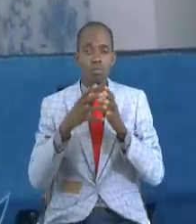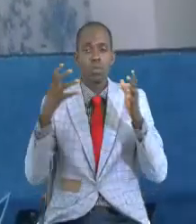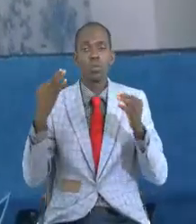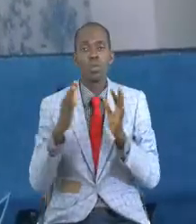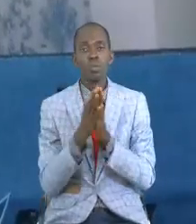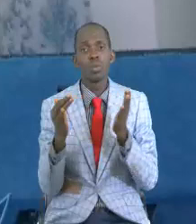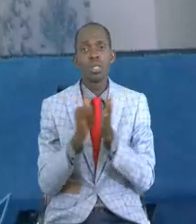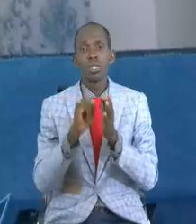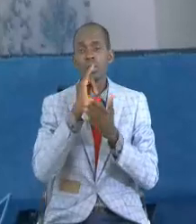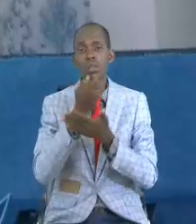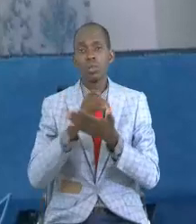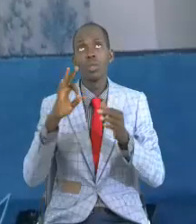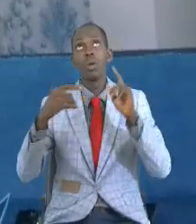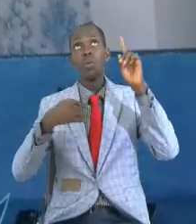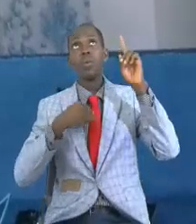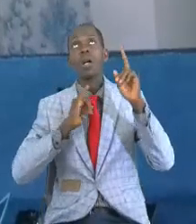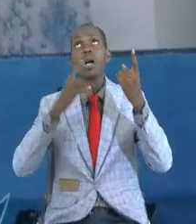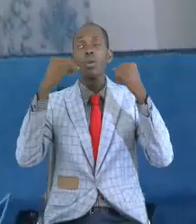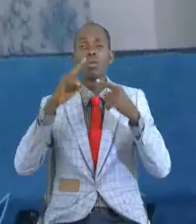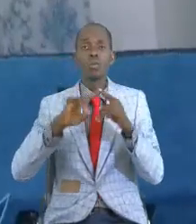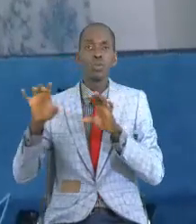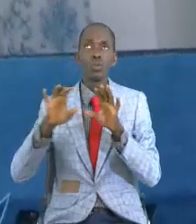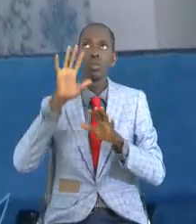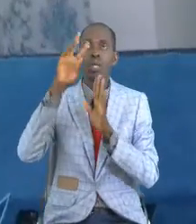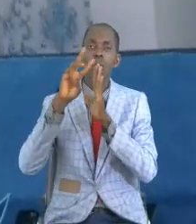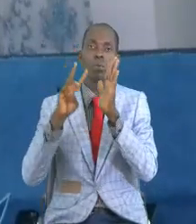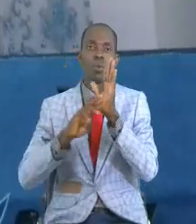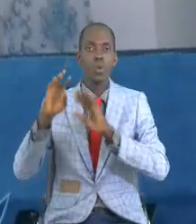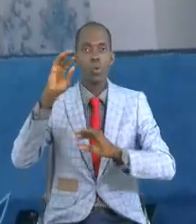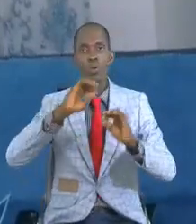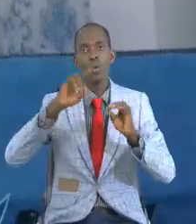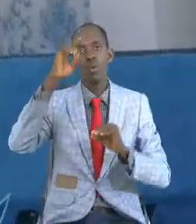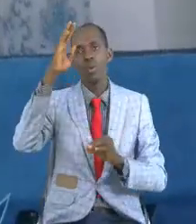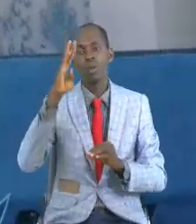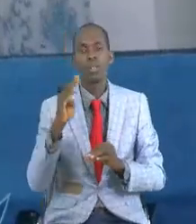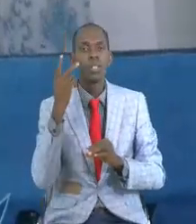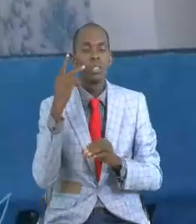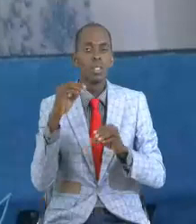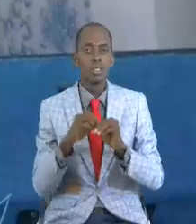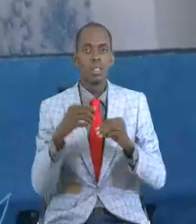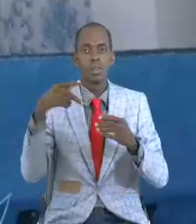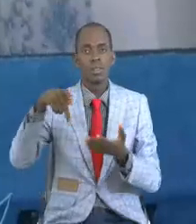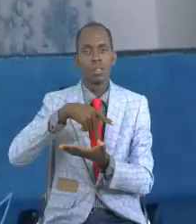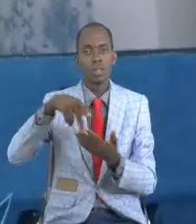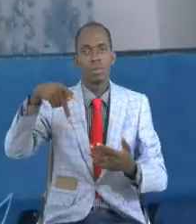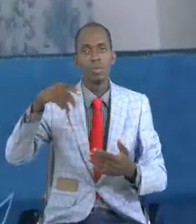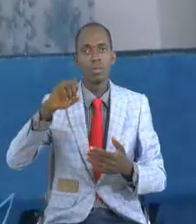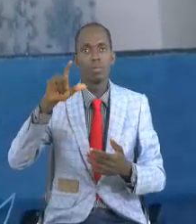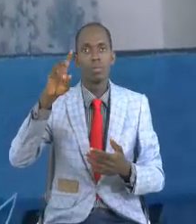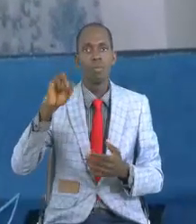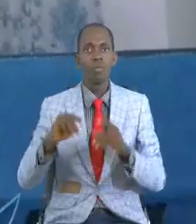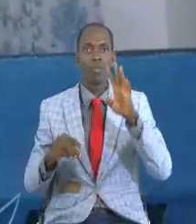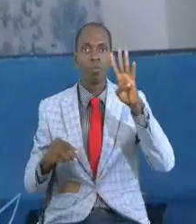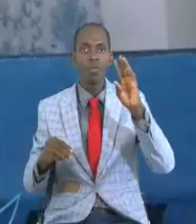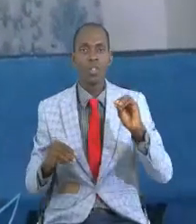thy will oh god look at psalm 14 i'm reading from verse 6 is some 40 we're looking at verse